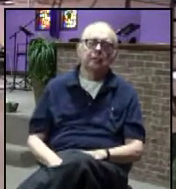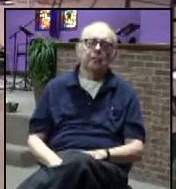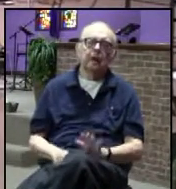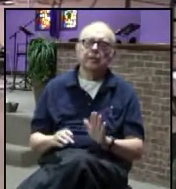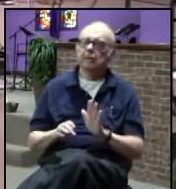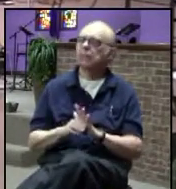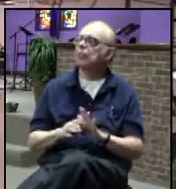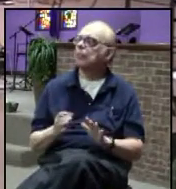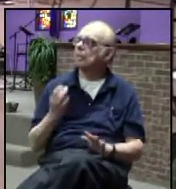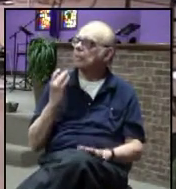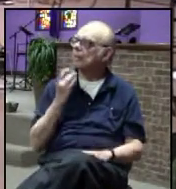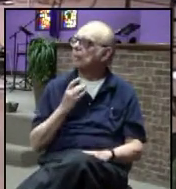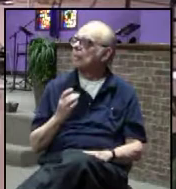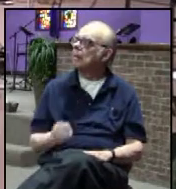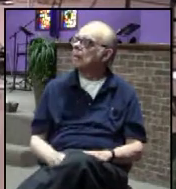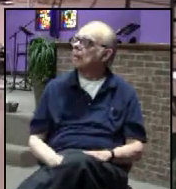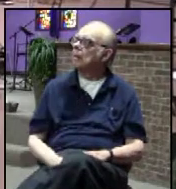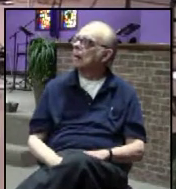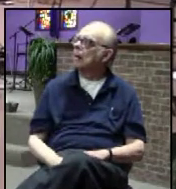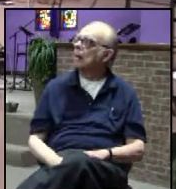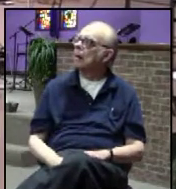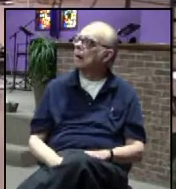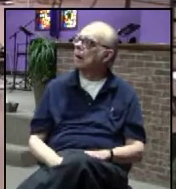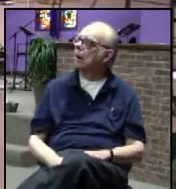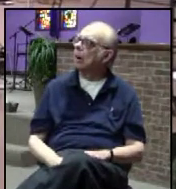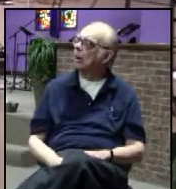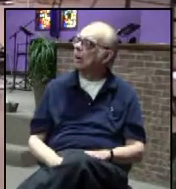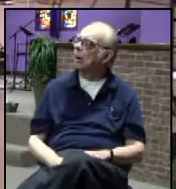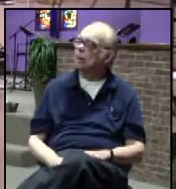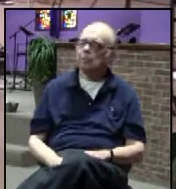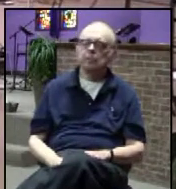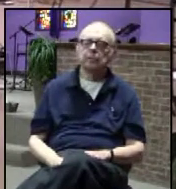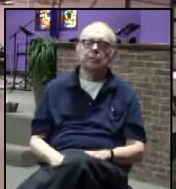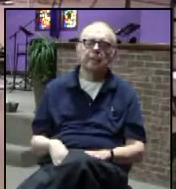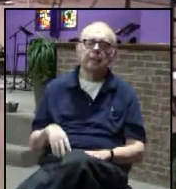Then do me a favor and bring up the PowerPoint off my drive.